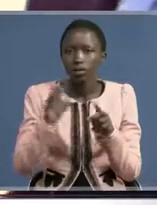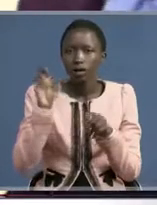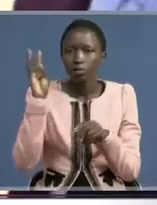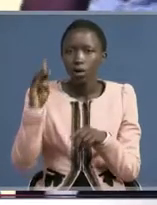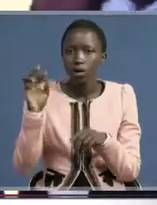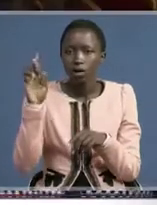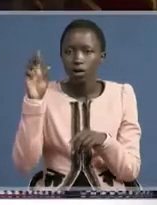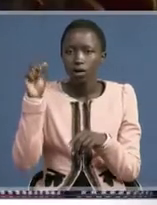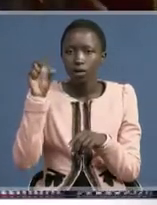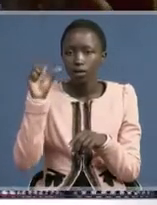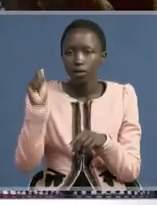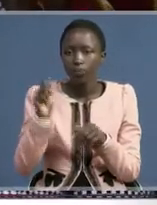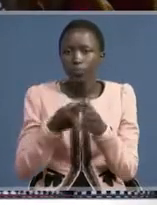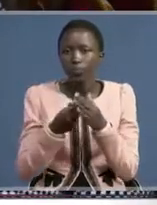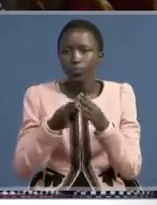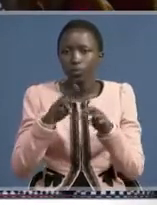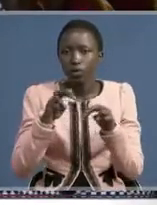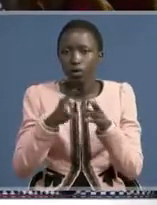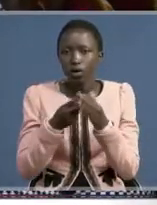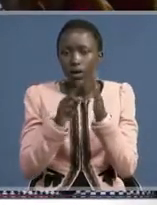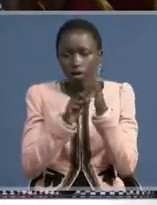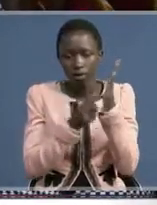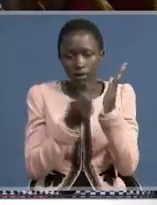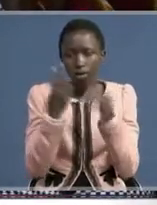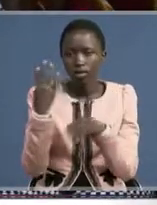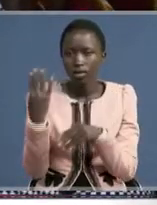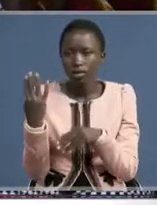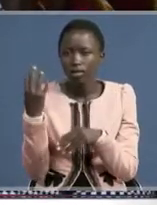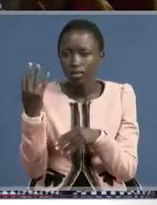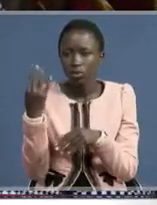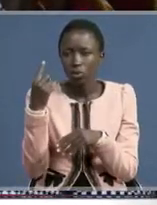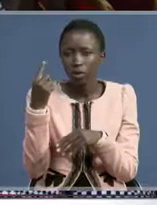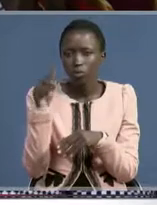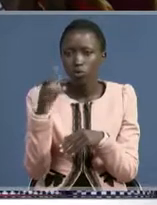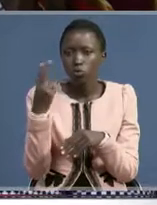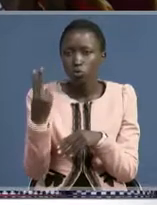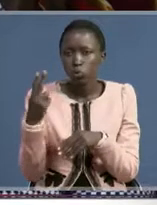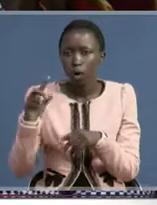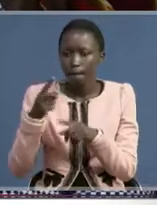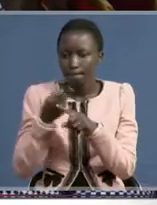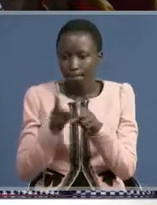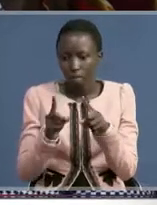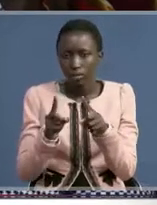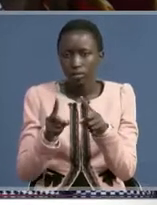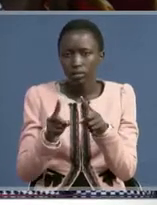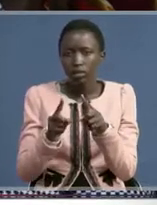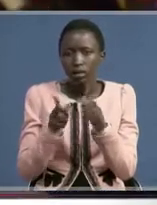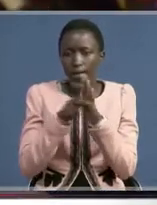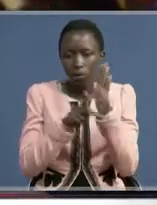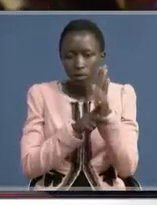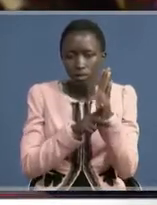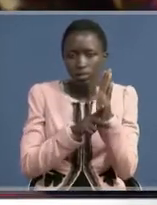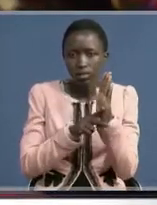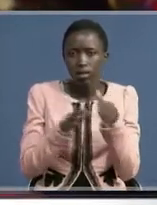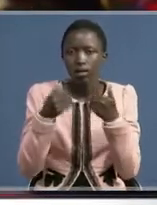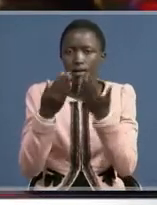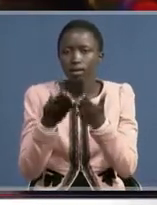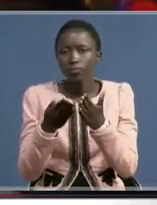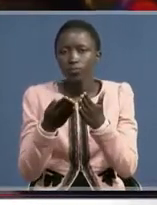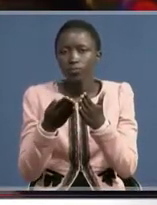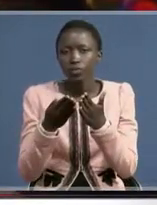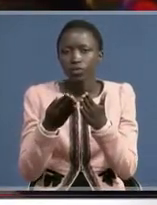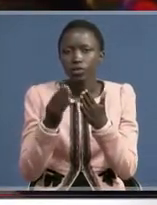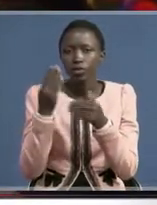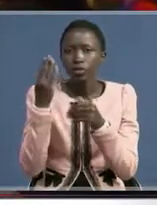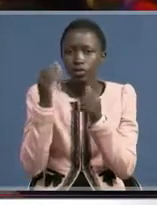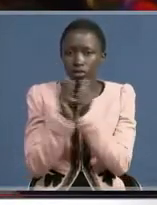Maraga, the judiciary had sought a budget of shillings 31.2 billion. But the Treasury Budget Policy Statement capped it at